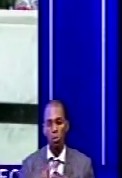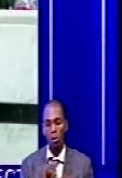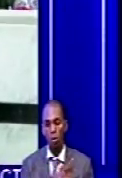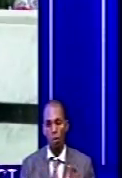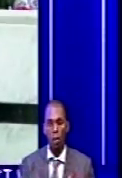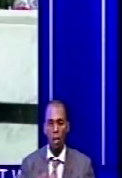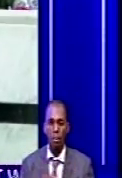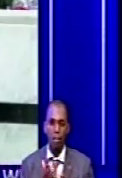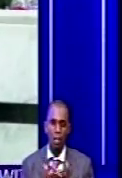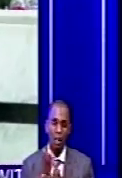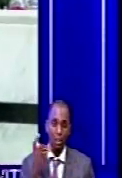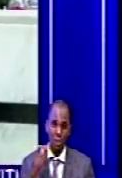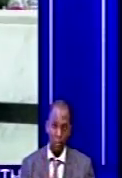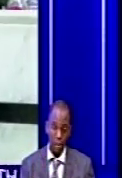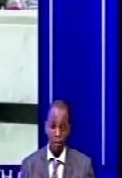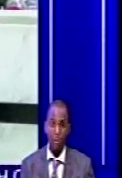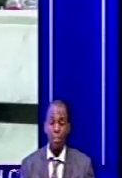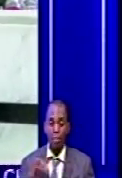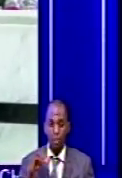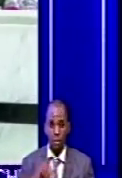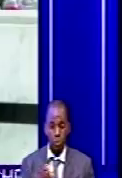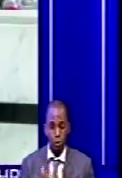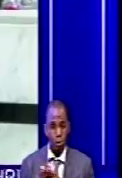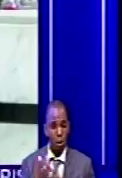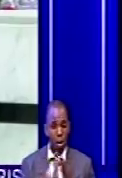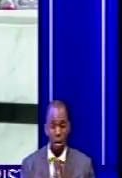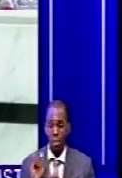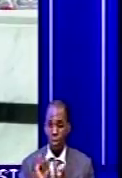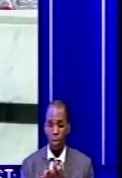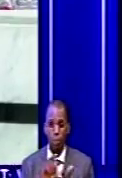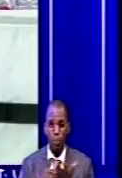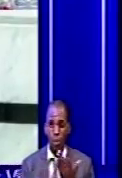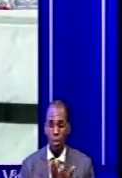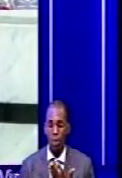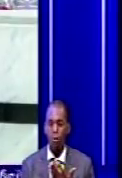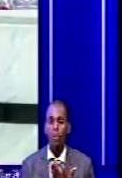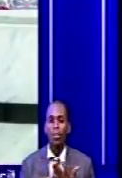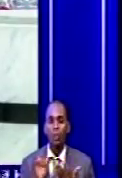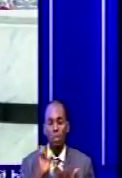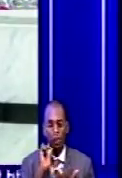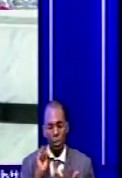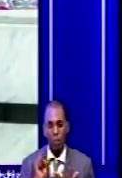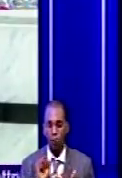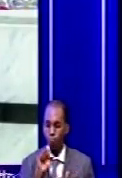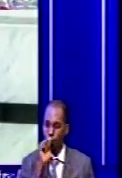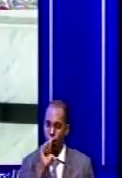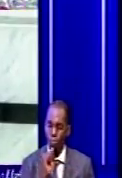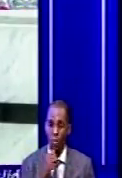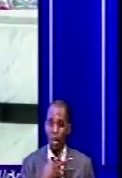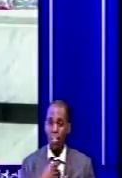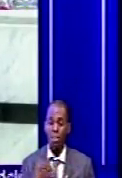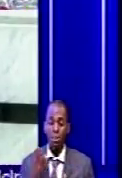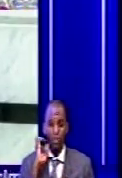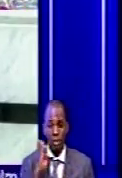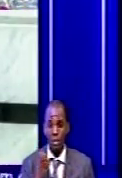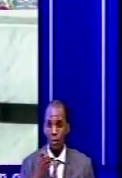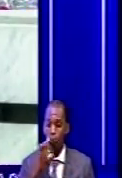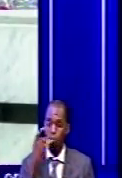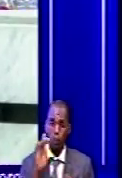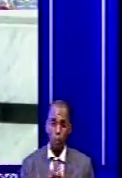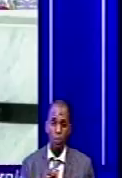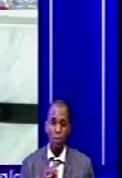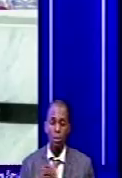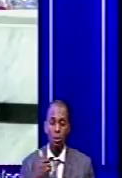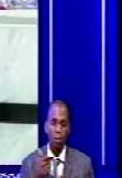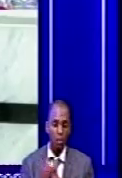Oman, Calabar Region. I'm here to testify to the goodness of God in my life. The Lord God of heaven have wiped away